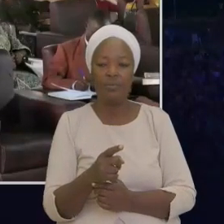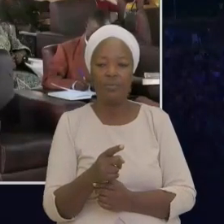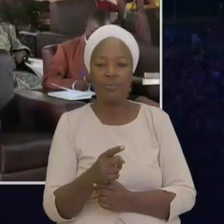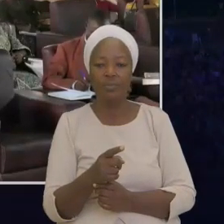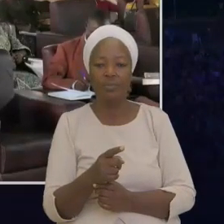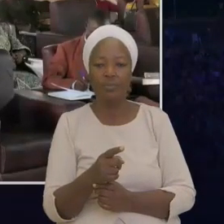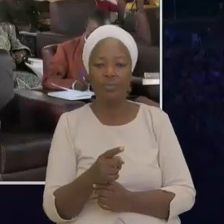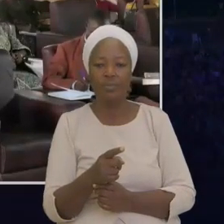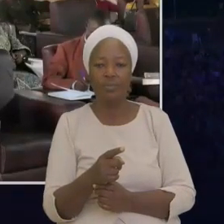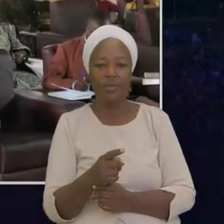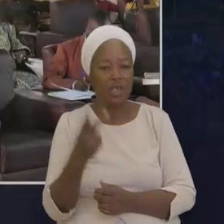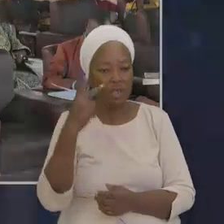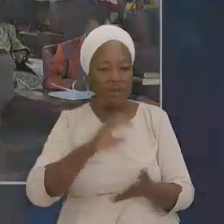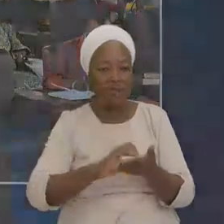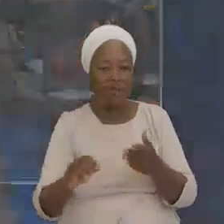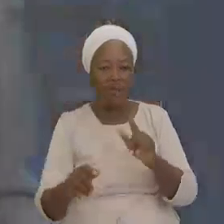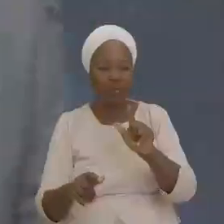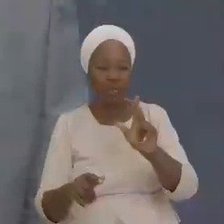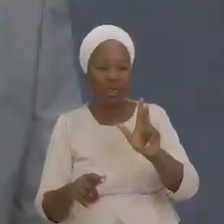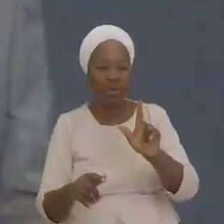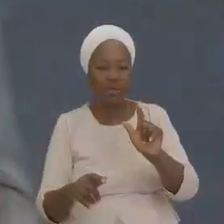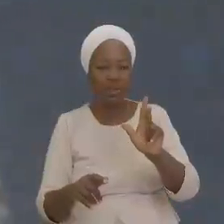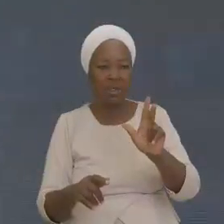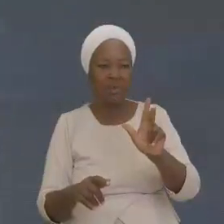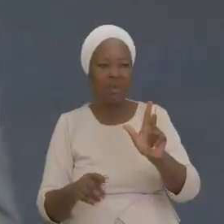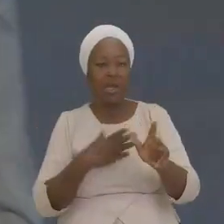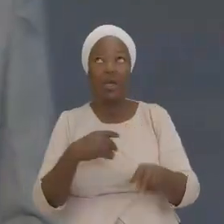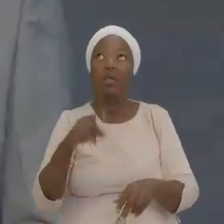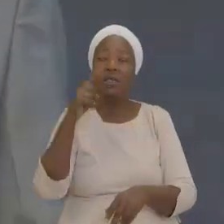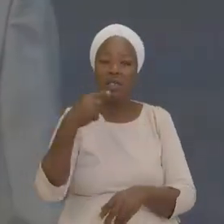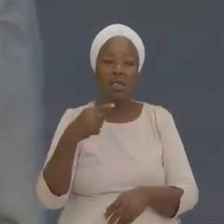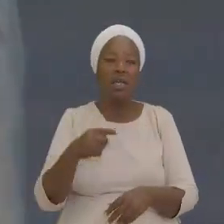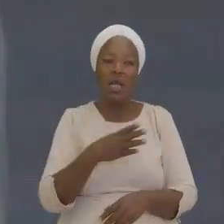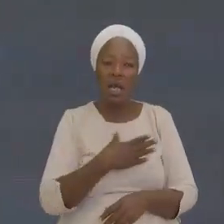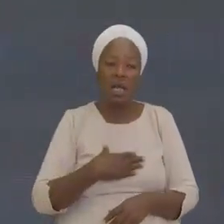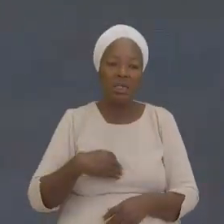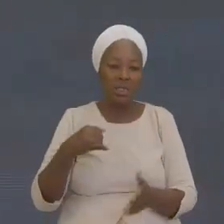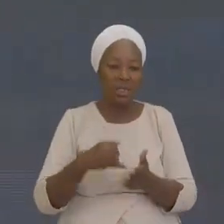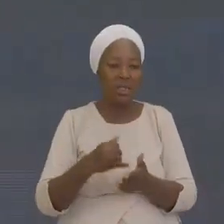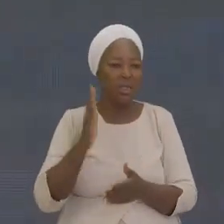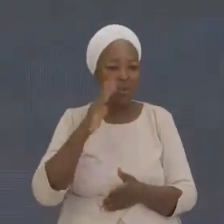Look at verse 23. And it says, and it shall come to pass